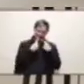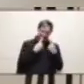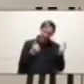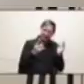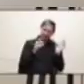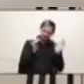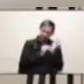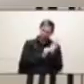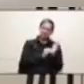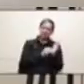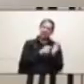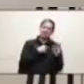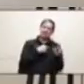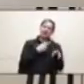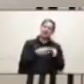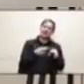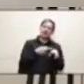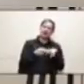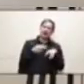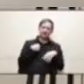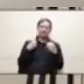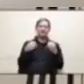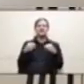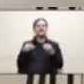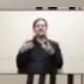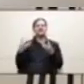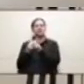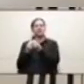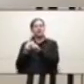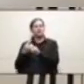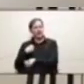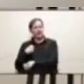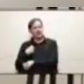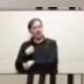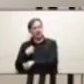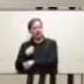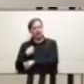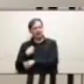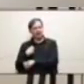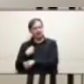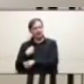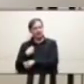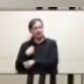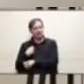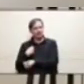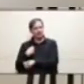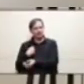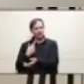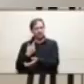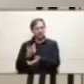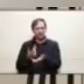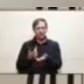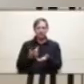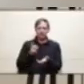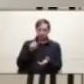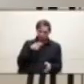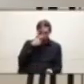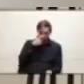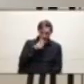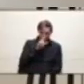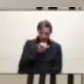the documents that you have some business relations with me, even if they have nothing to do with that particular tenant. So I want to check